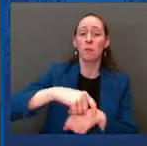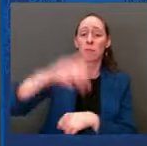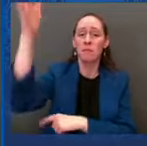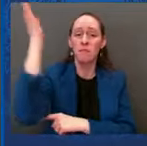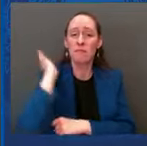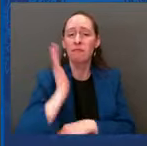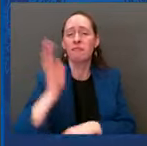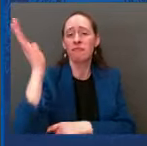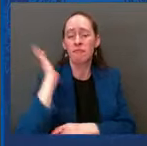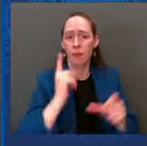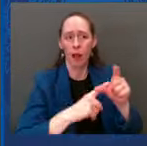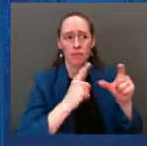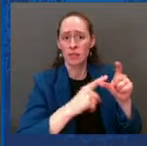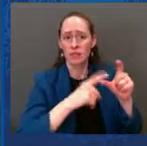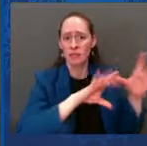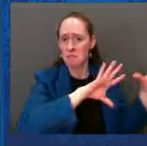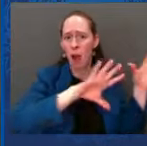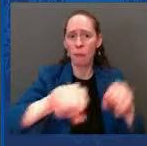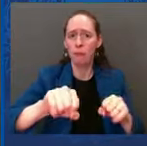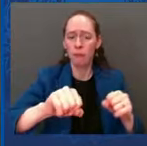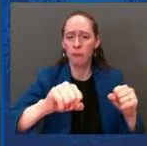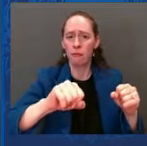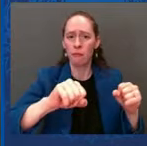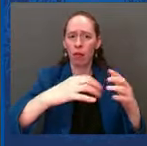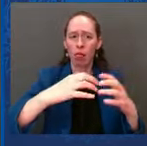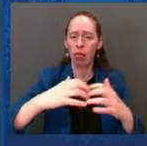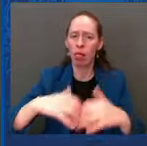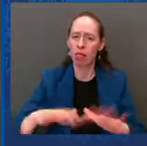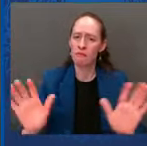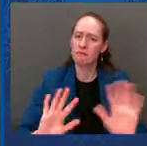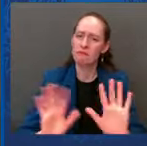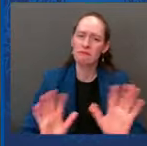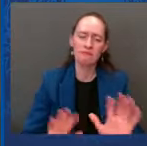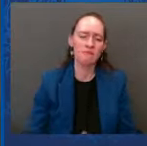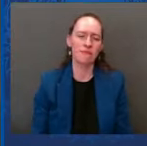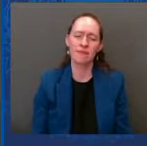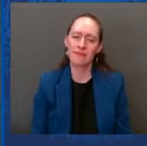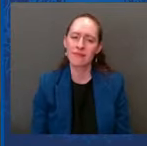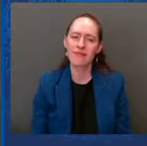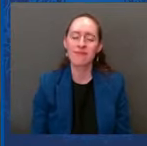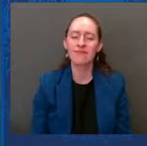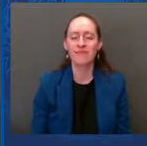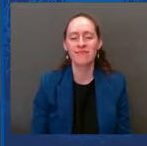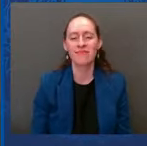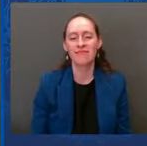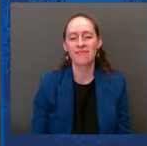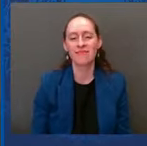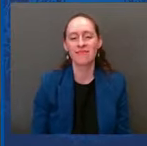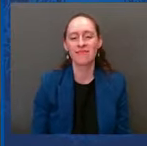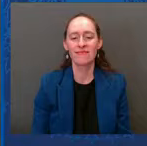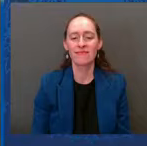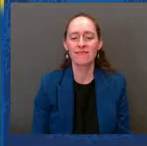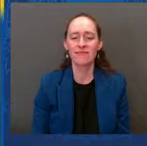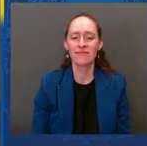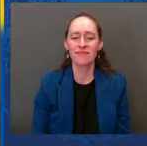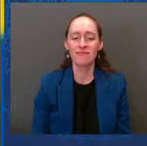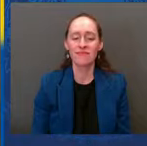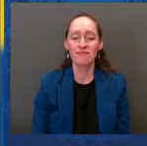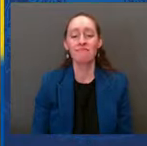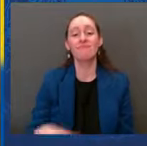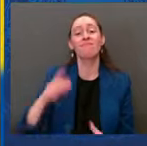world, thanks to which we broke down the Iron Curtain. Precisely this reflex of